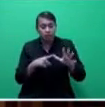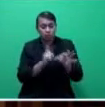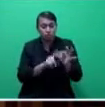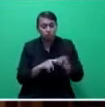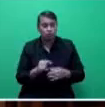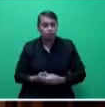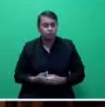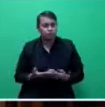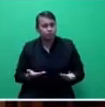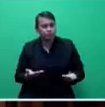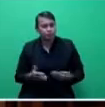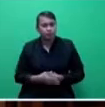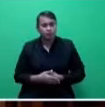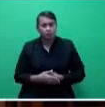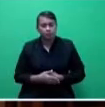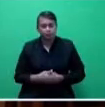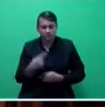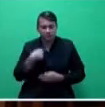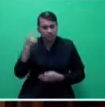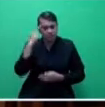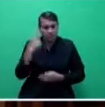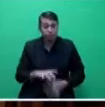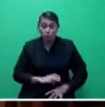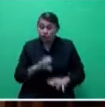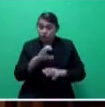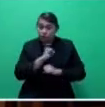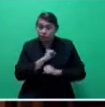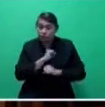Speaker, confidence also is about transparency, accountability, and